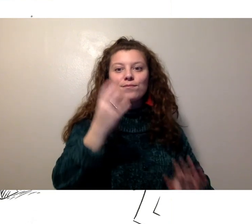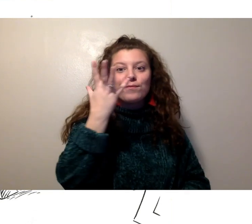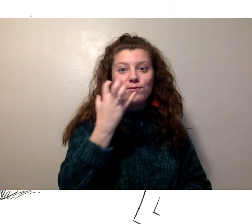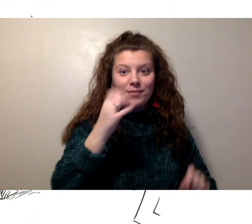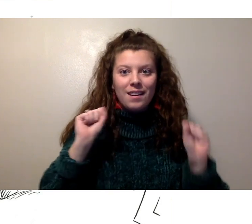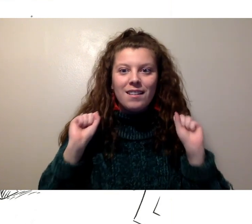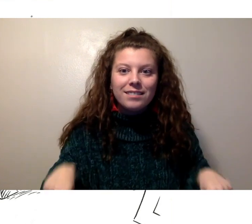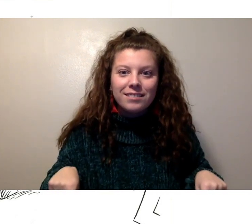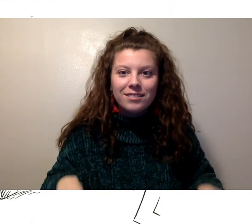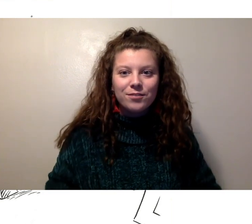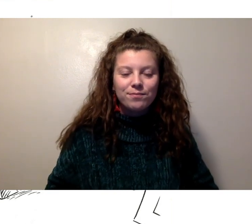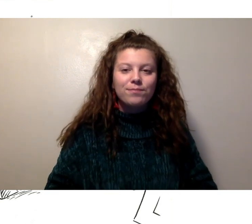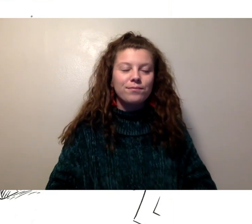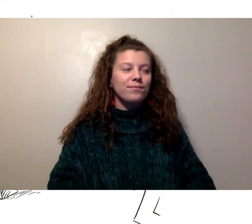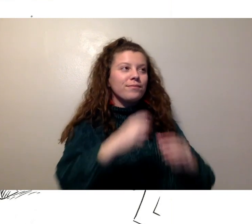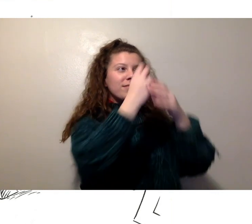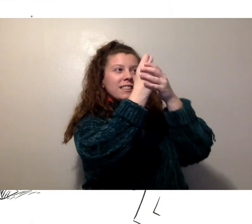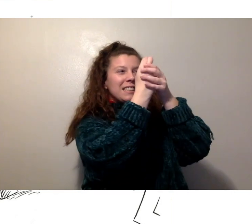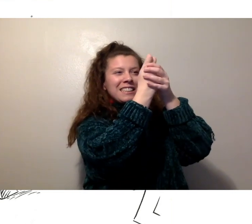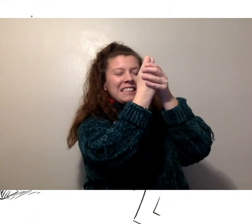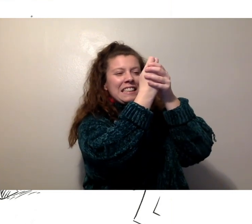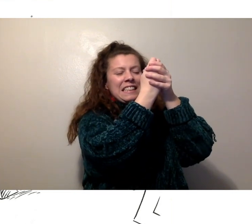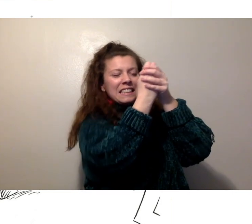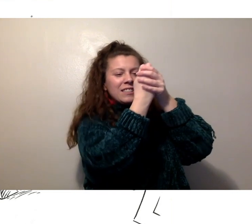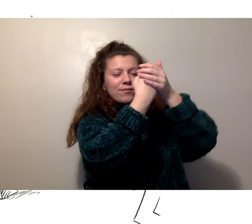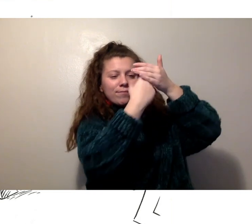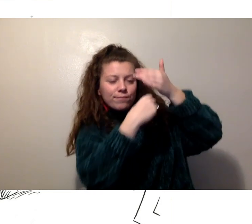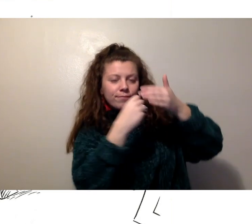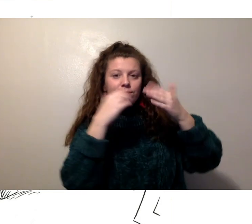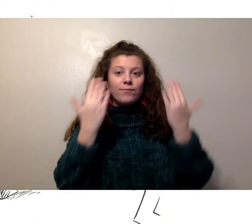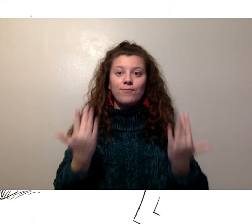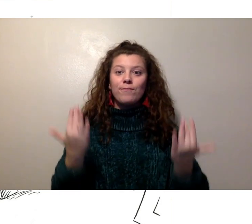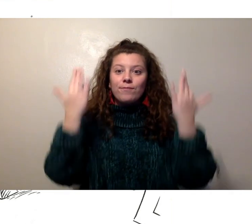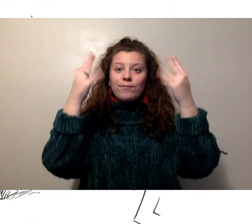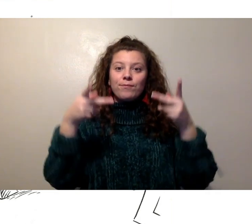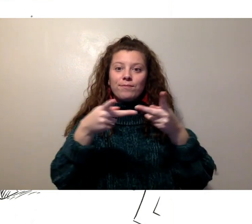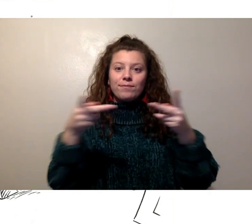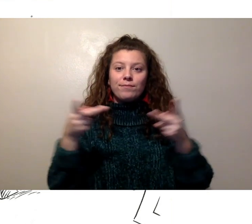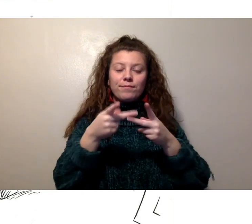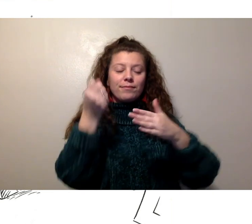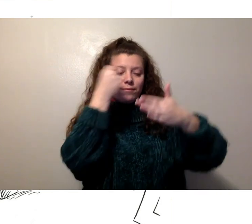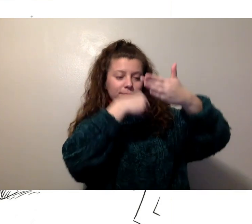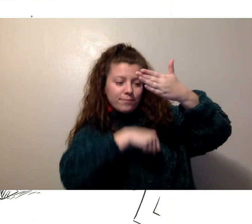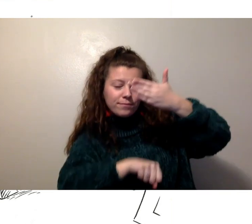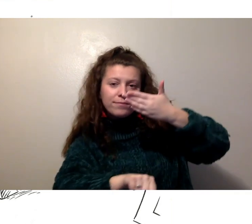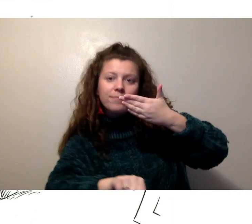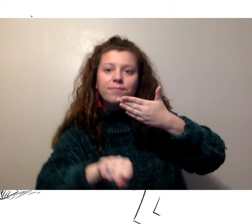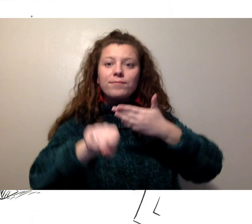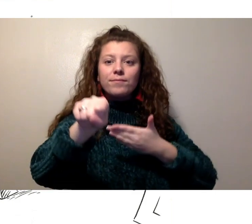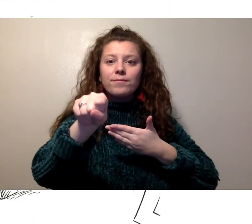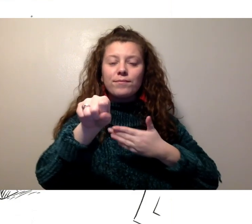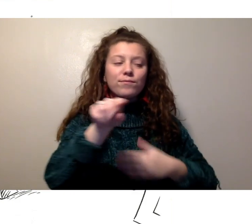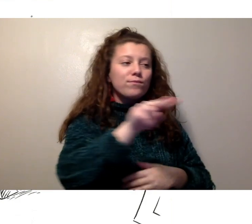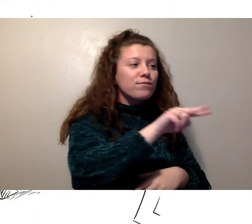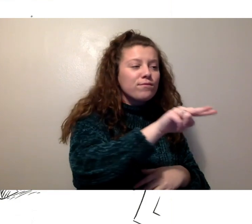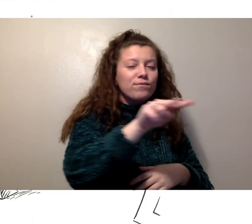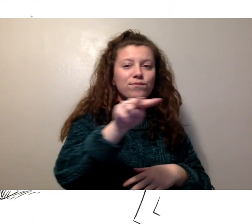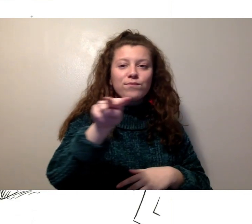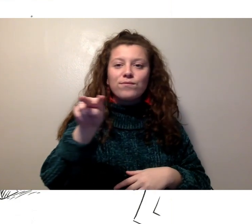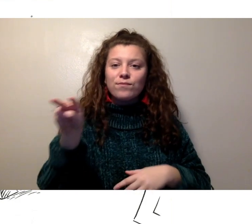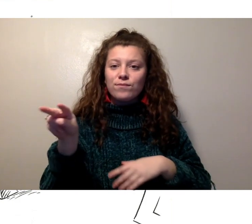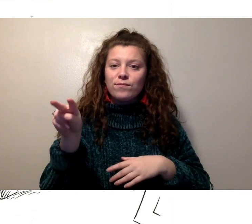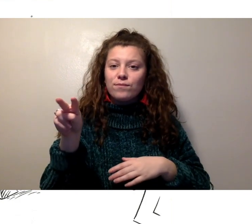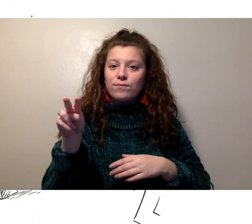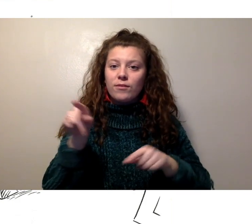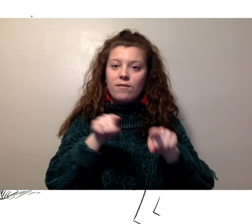only once for a moment or two, then he stuck his head out of the fireplace flue. Where the little Who stockings all hung